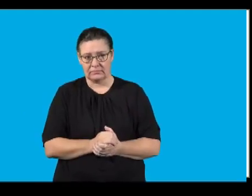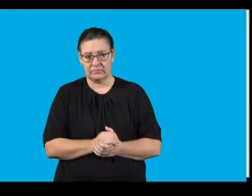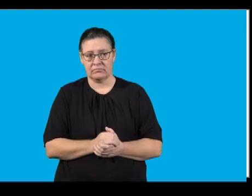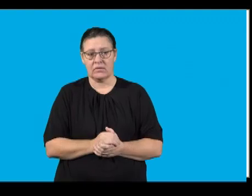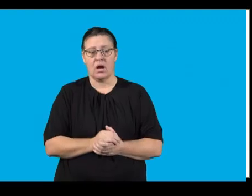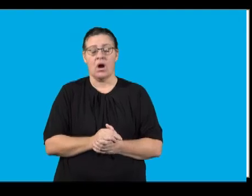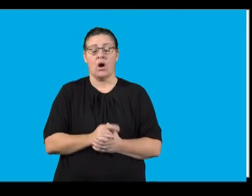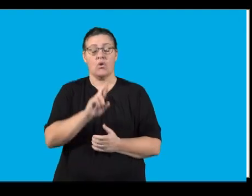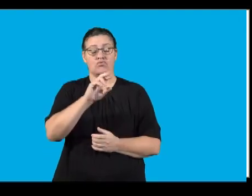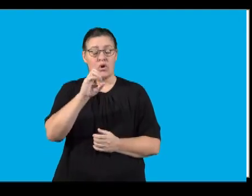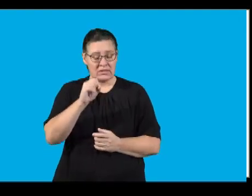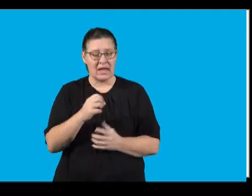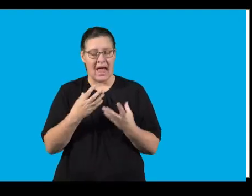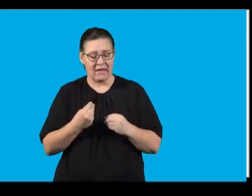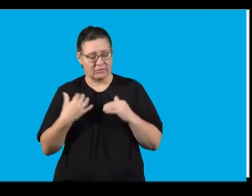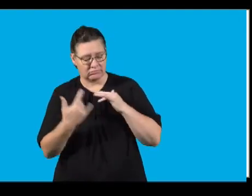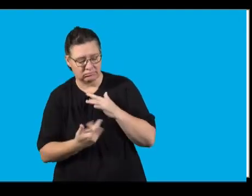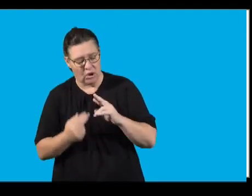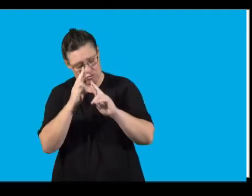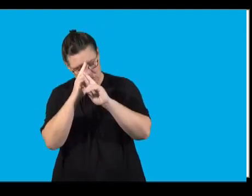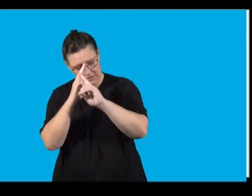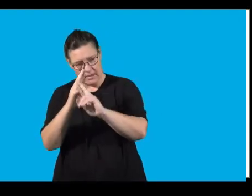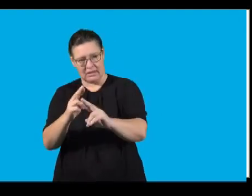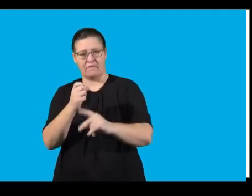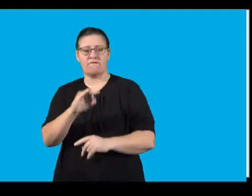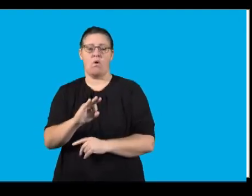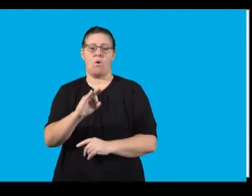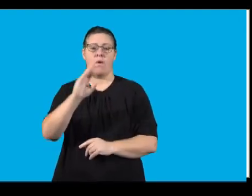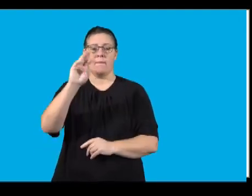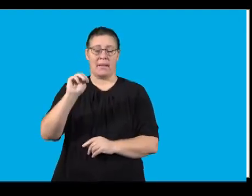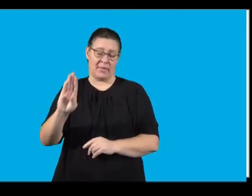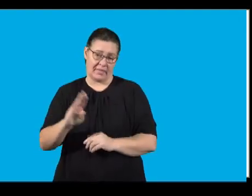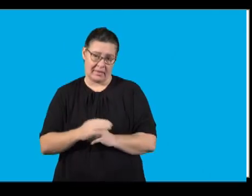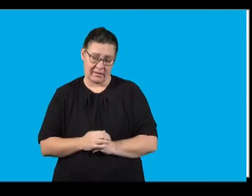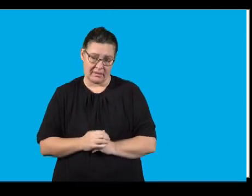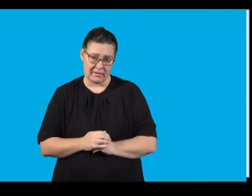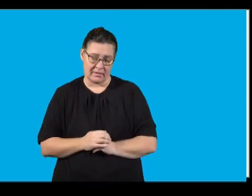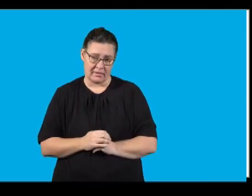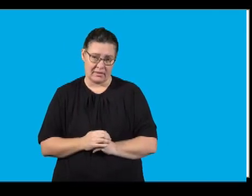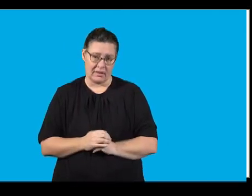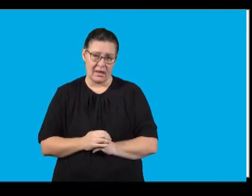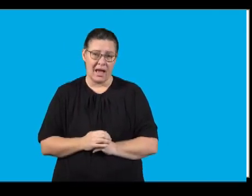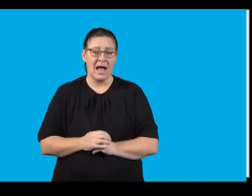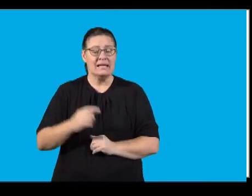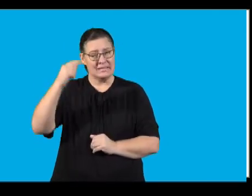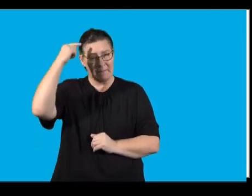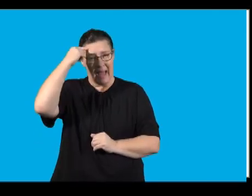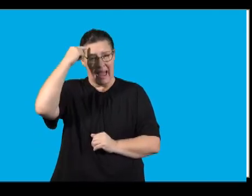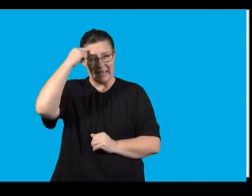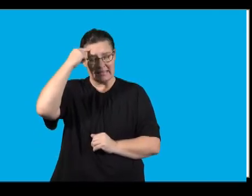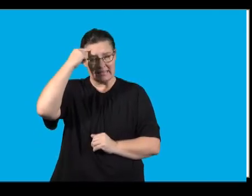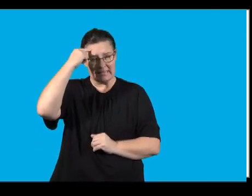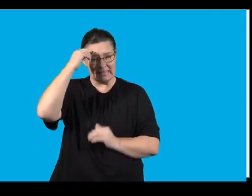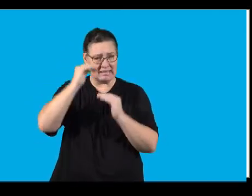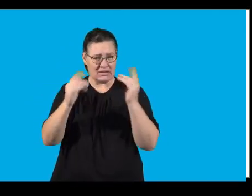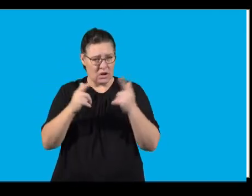right. Ross has admiration and respect for Macbeth. Now look at his state of mind.